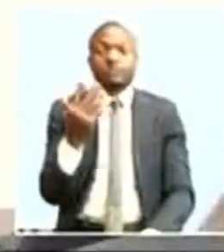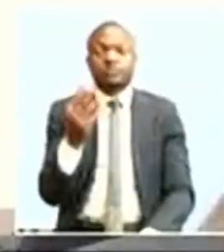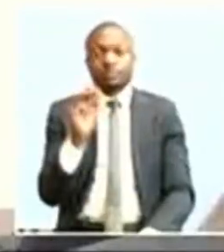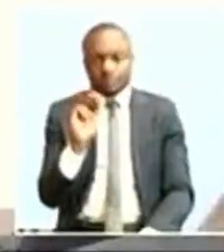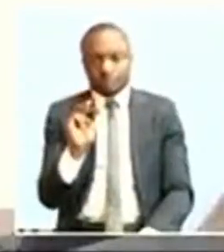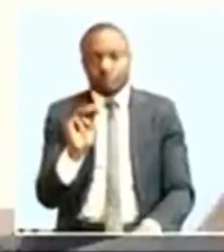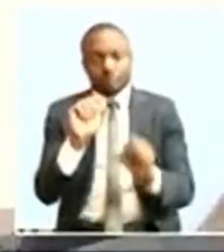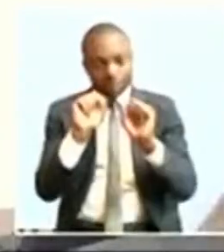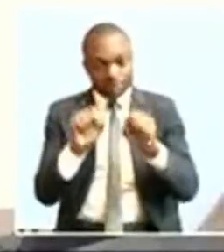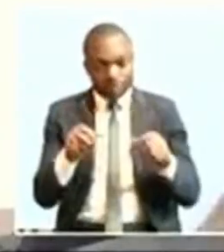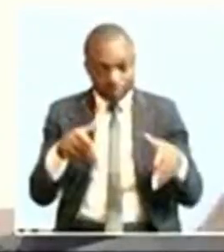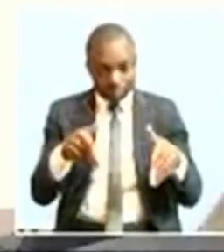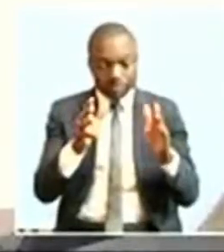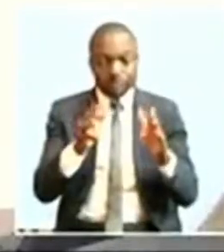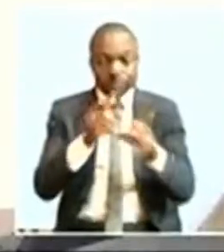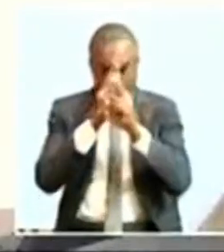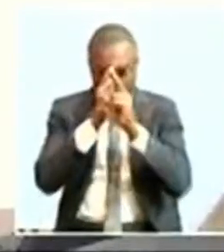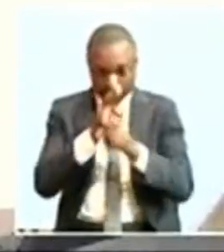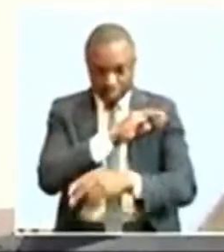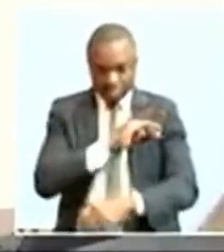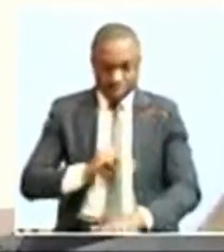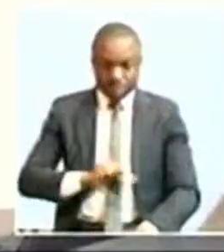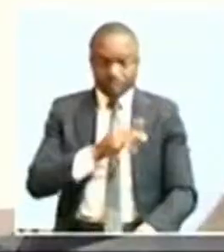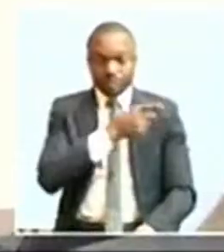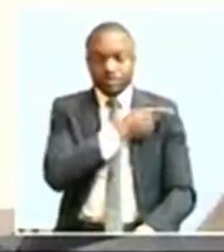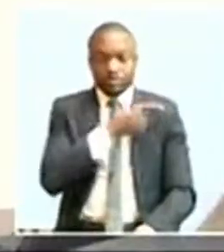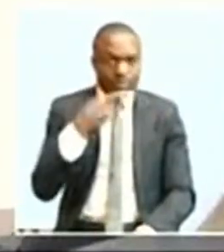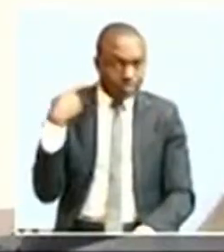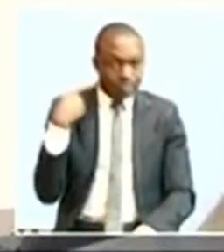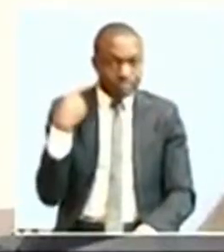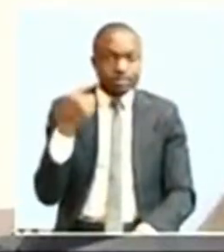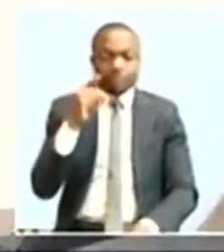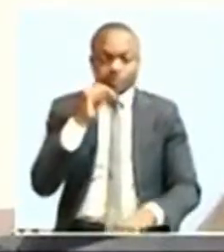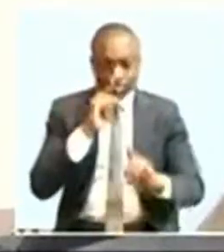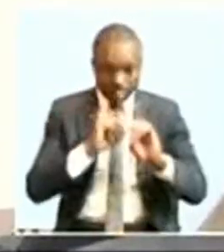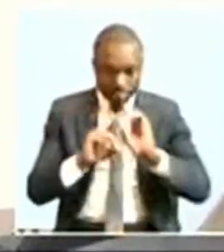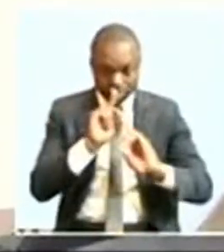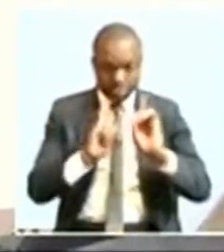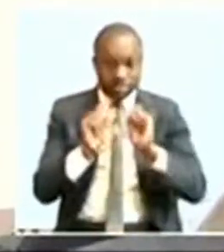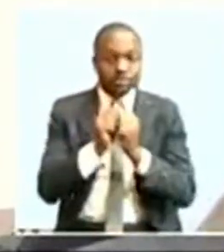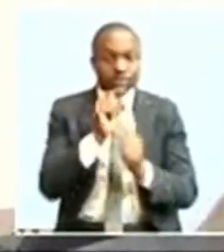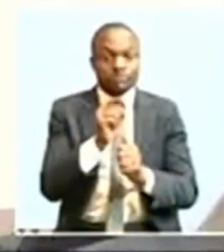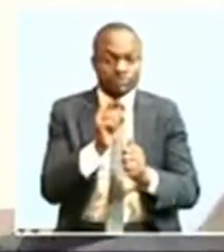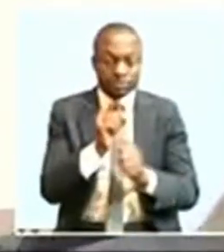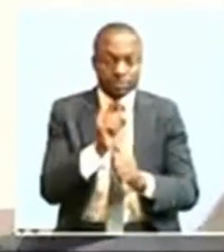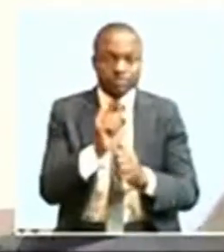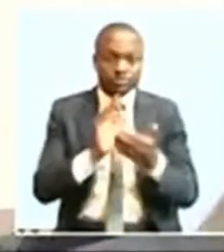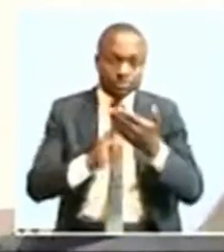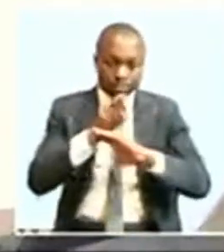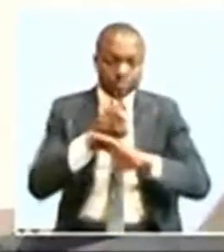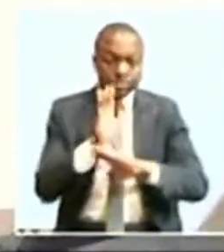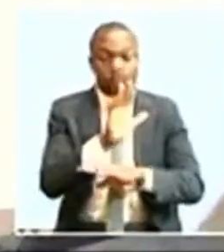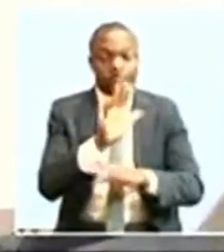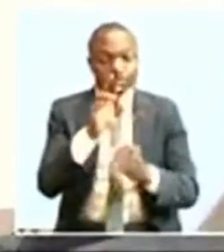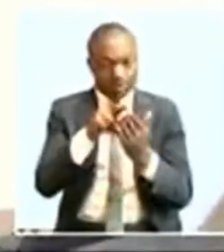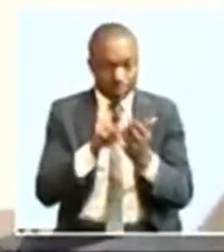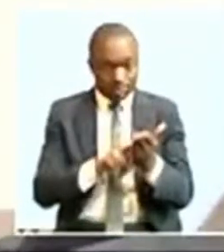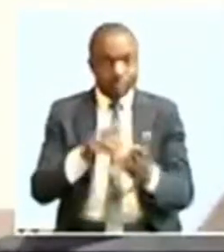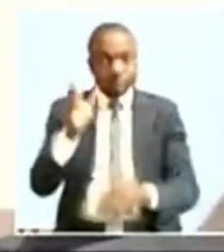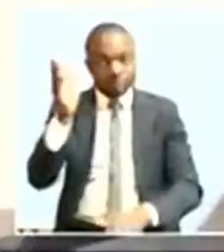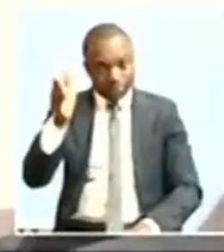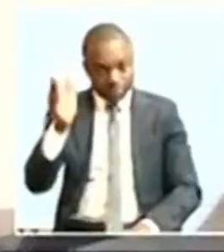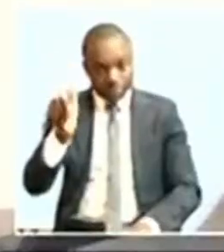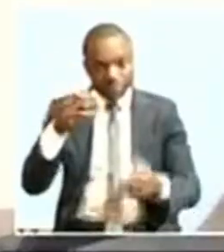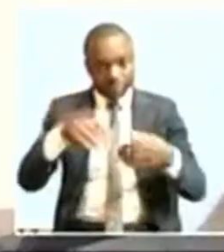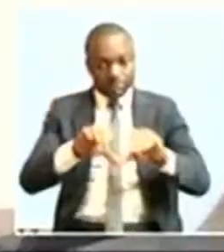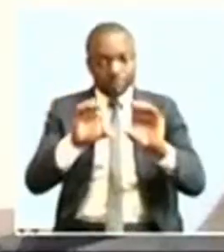so that you can allow also honorable members of parliament to interact with you after your submission. This time around, I want to request you to